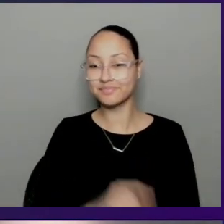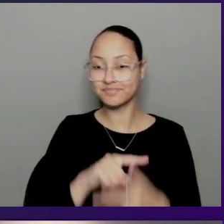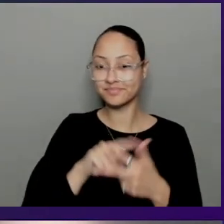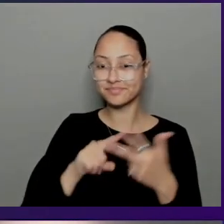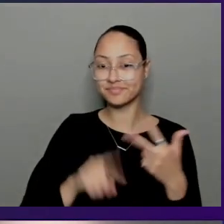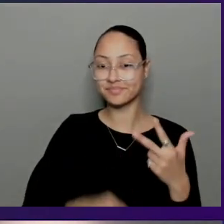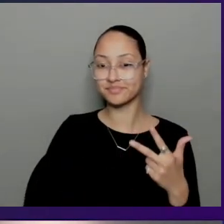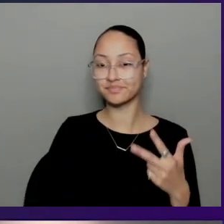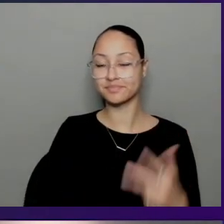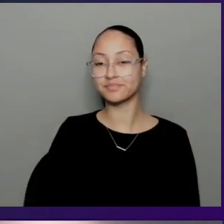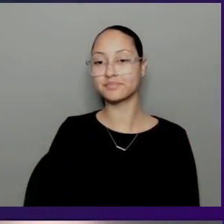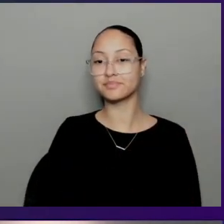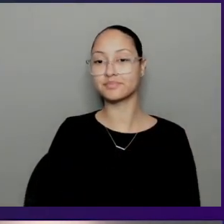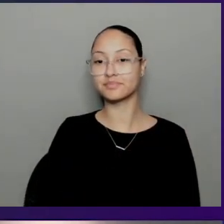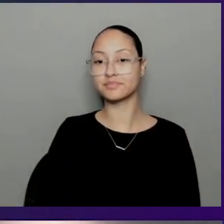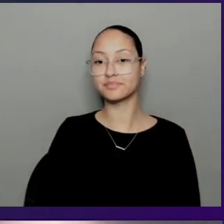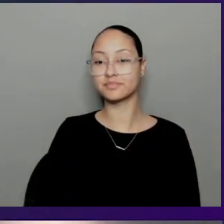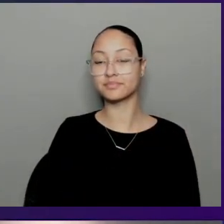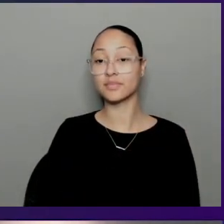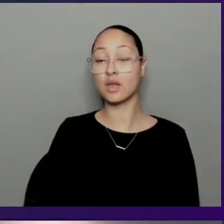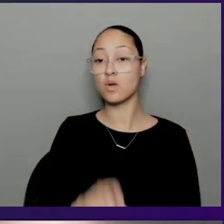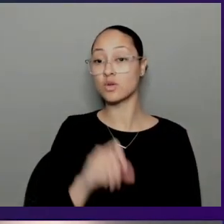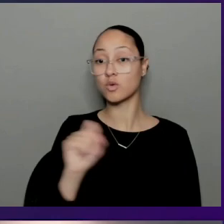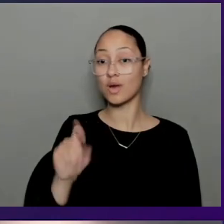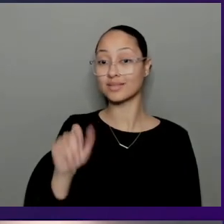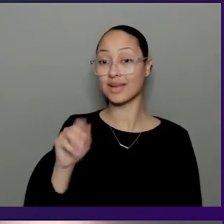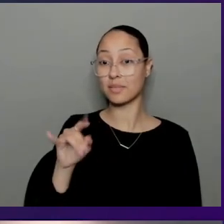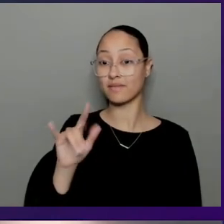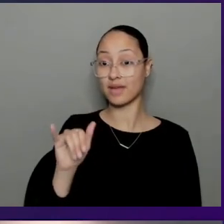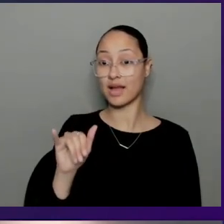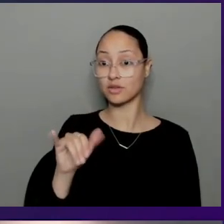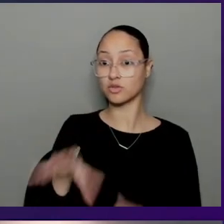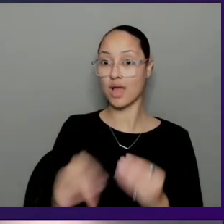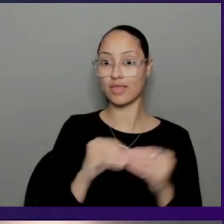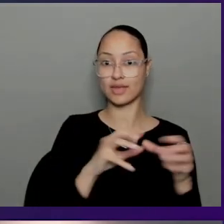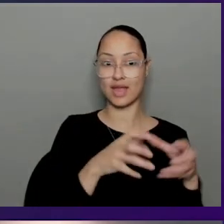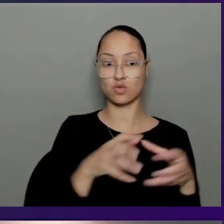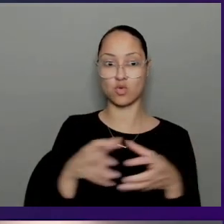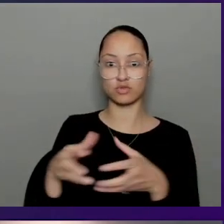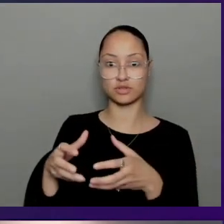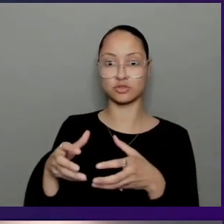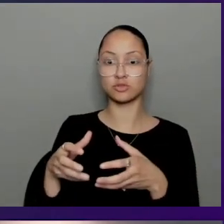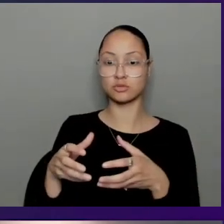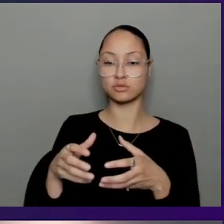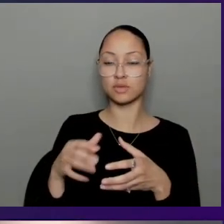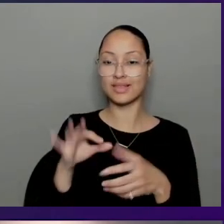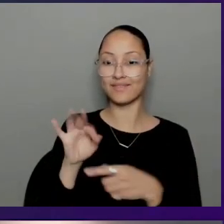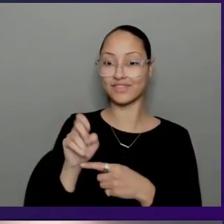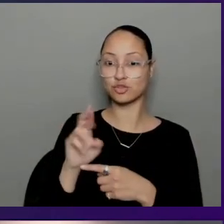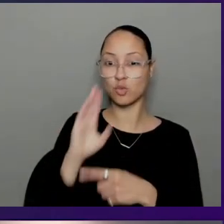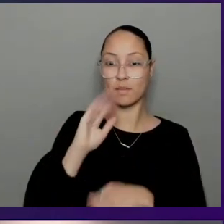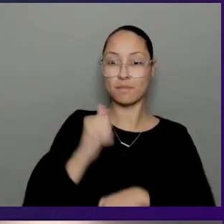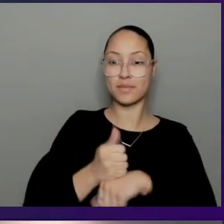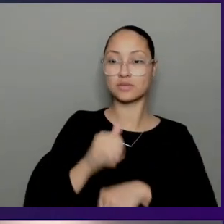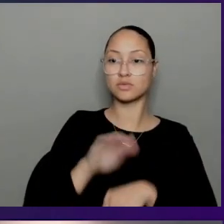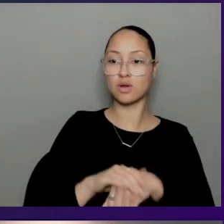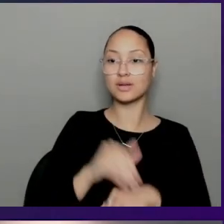When you ask Amplify to add the authentication category, the feature will be based on a service named Amazon